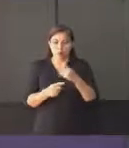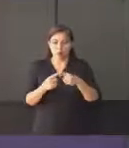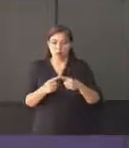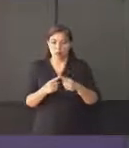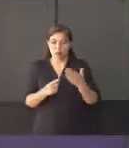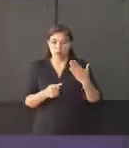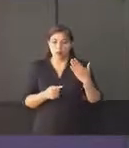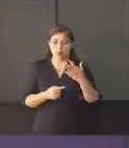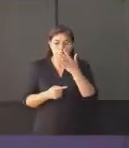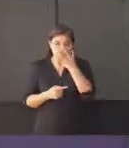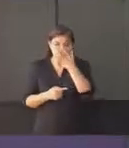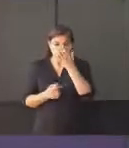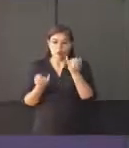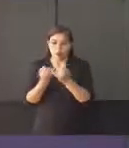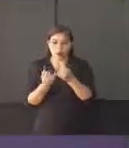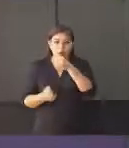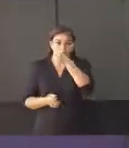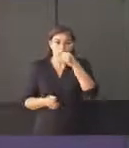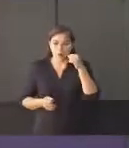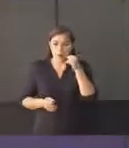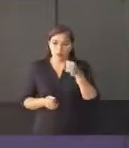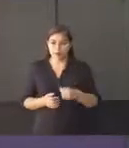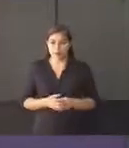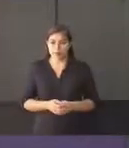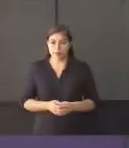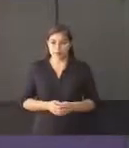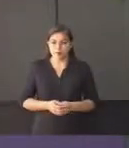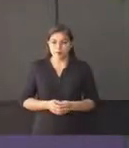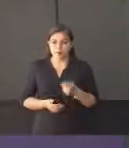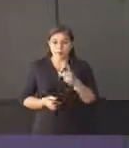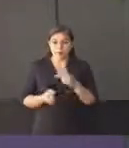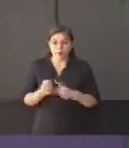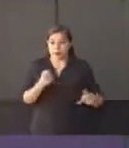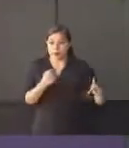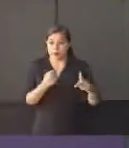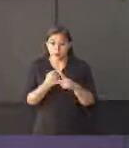just started 18 months ago with these centers, as well as in Ciudad